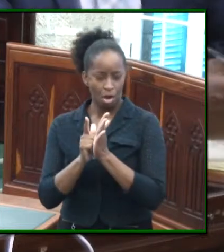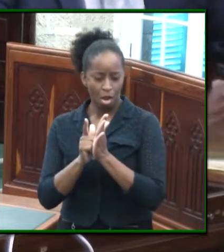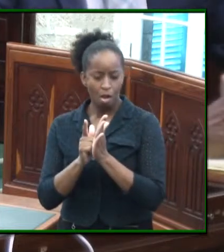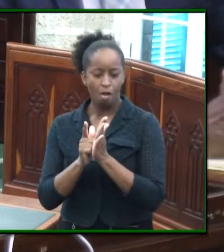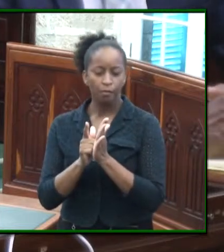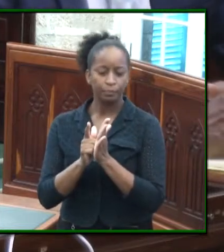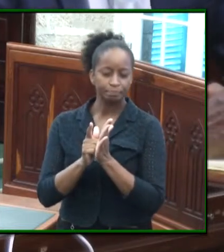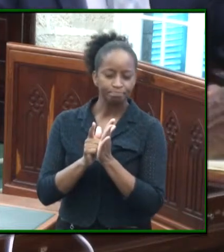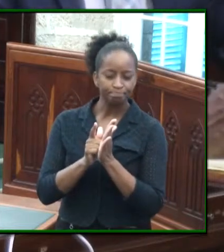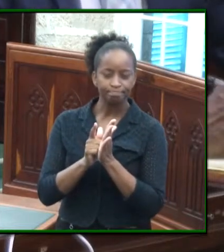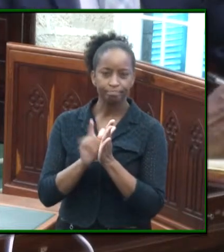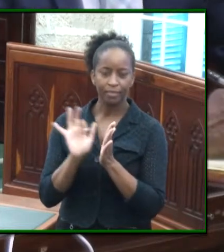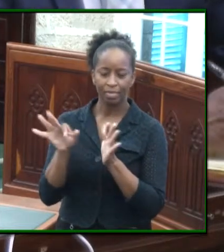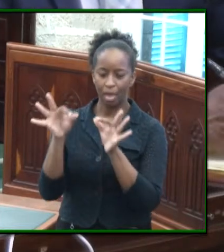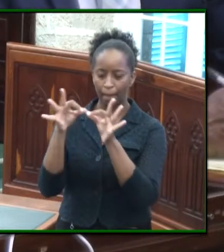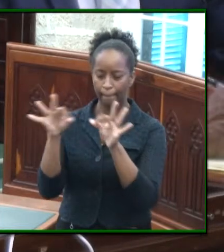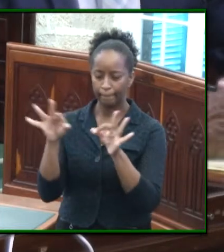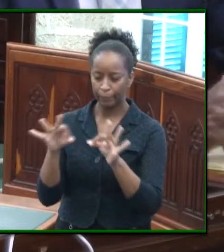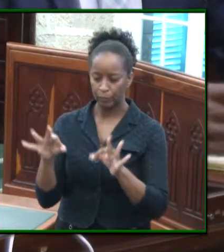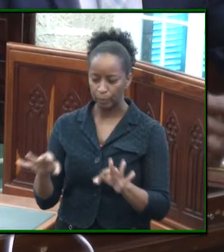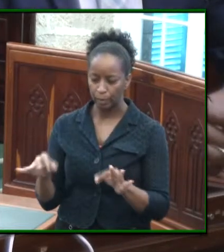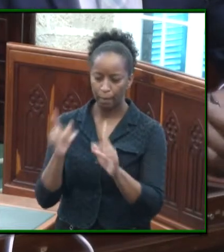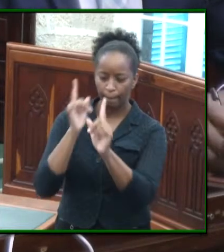had representations made to me